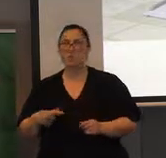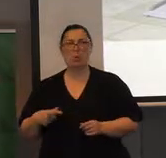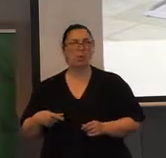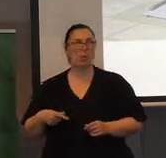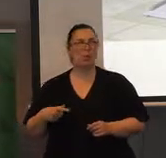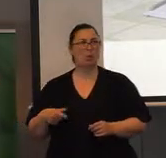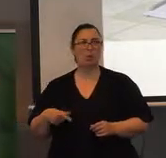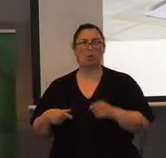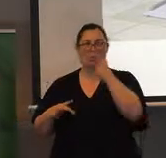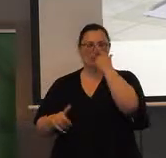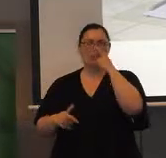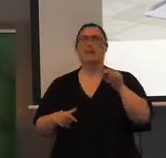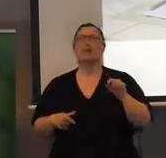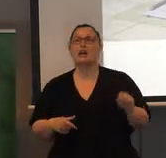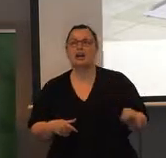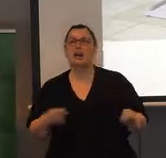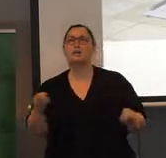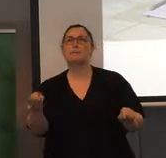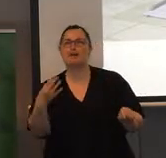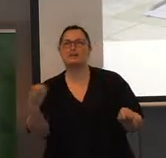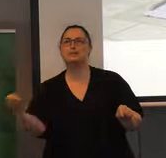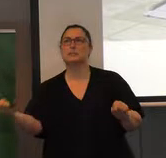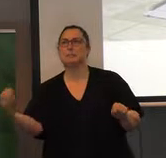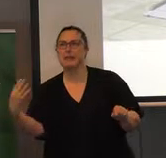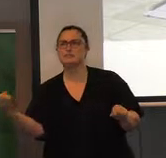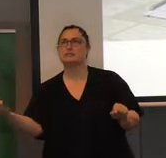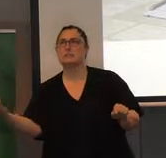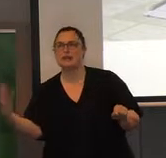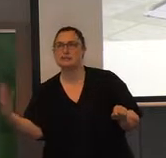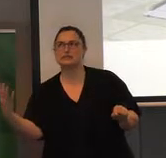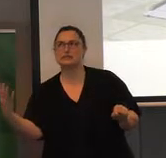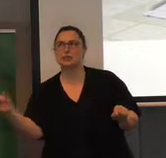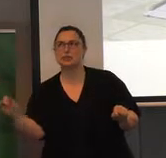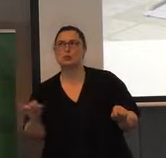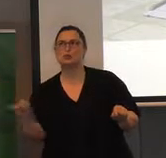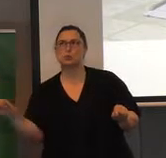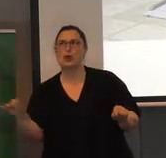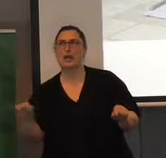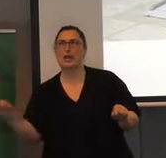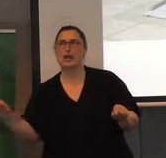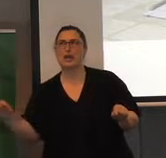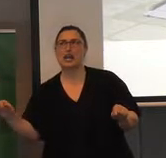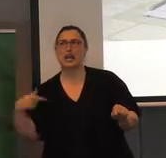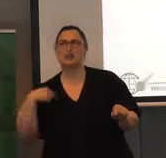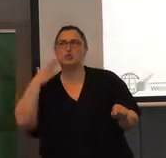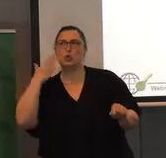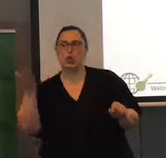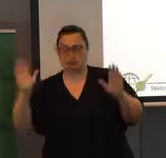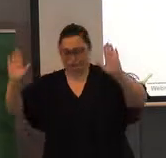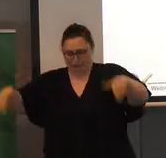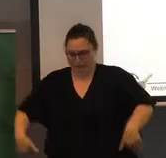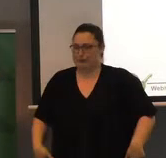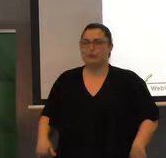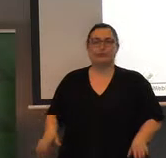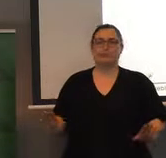go back? Is it go? What if there's 3 buttons and they all say button, button, button? I'm not going to do anything. I'm going to leave your website.